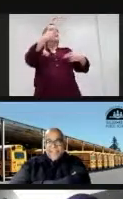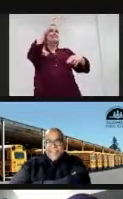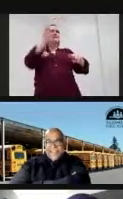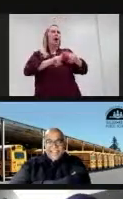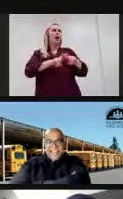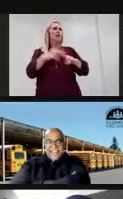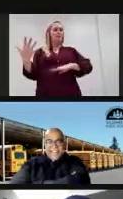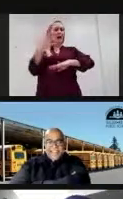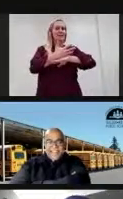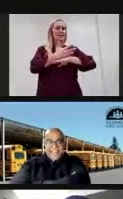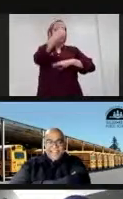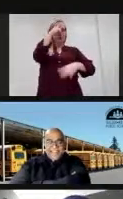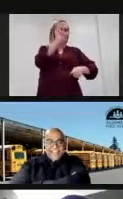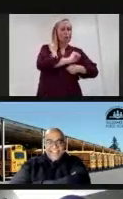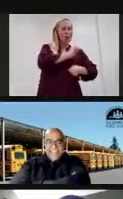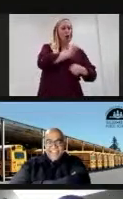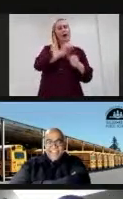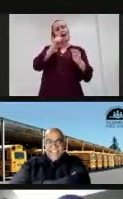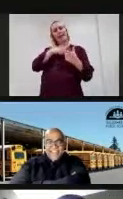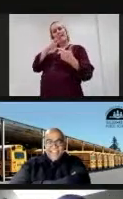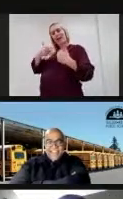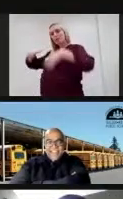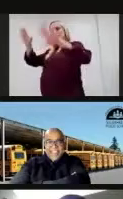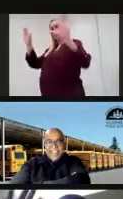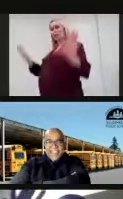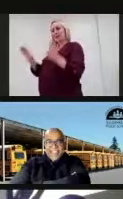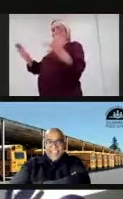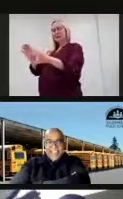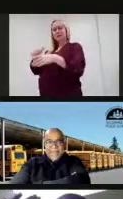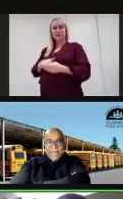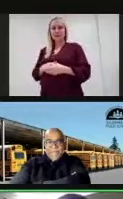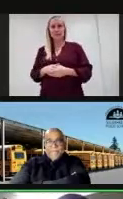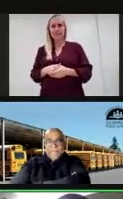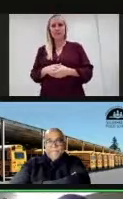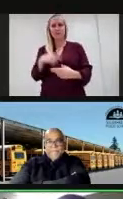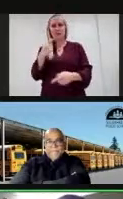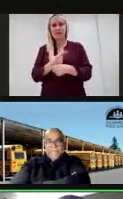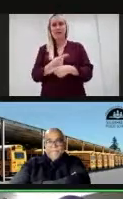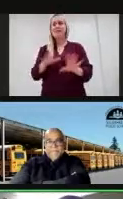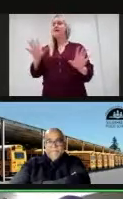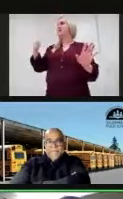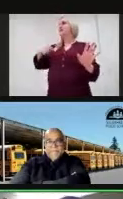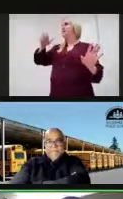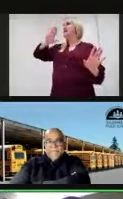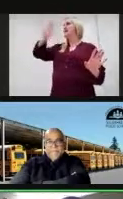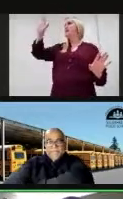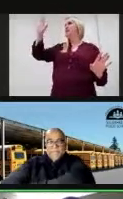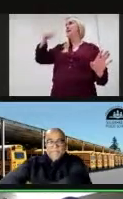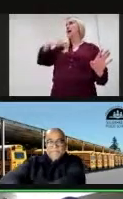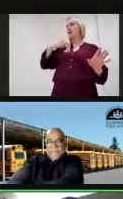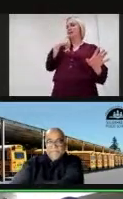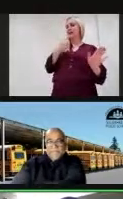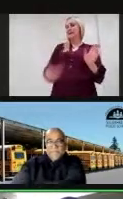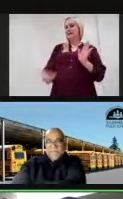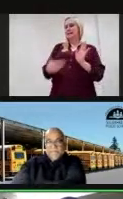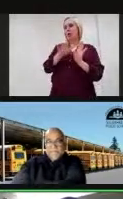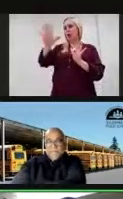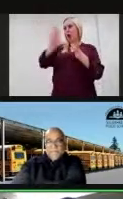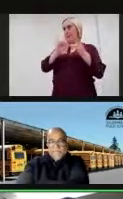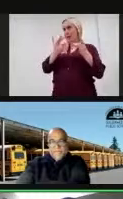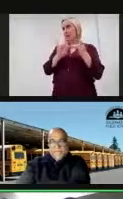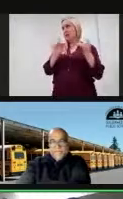that, right? Have to buy it back. No, I would echo what she had to say,